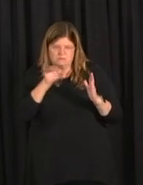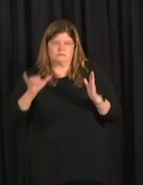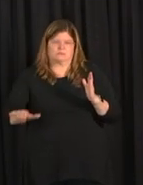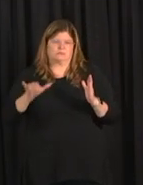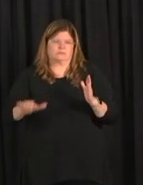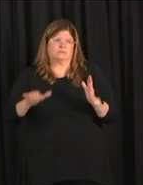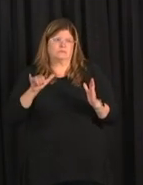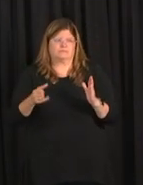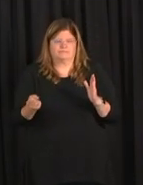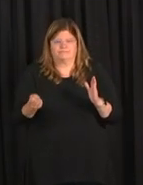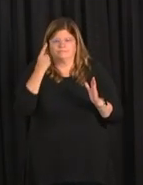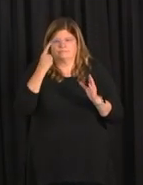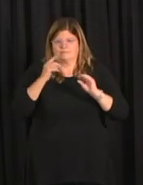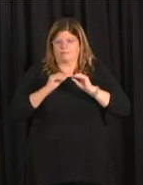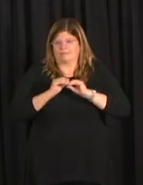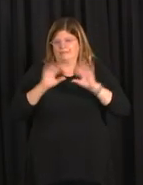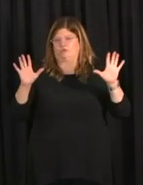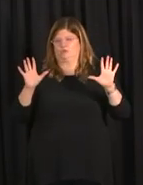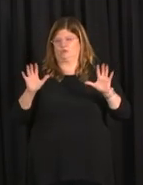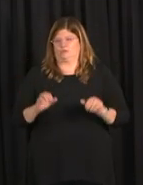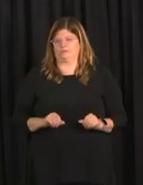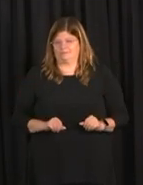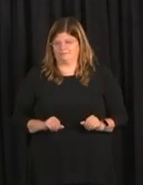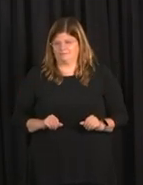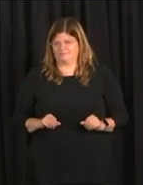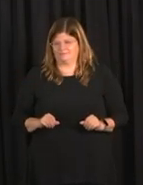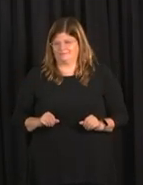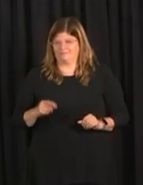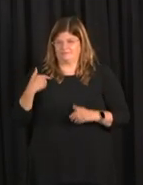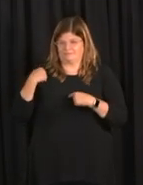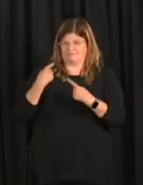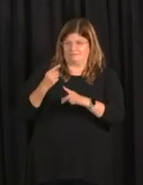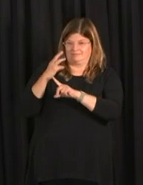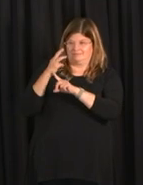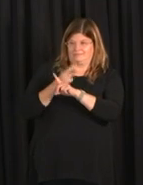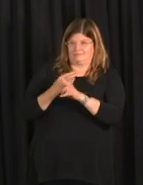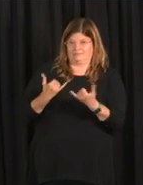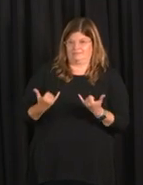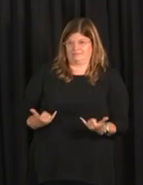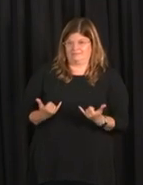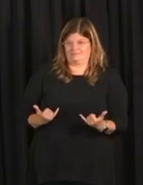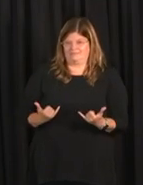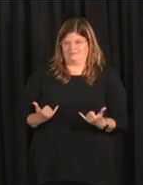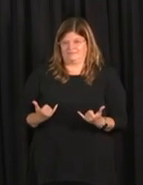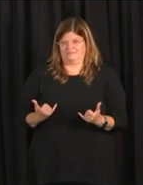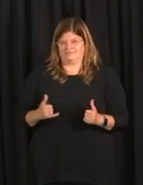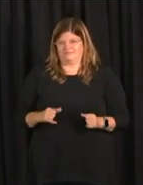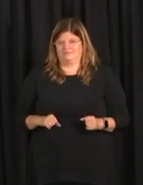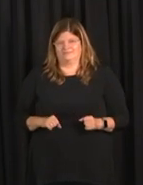our update on Friday over the past 6 months and where we are